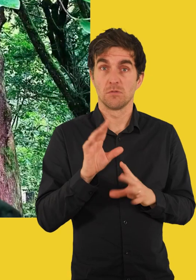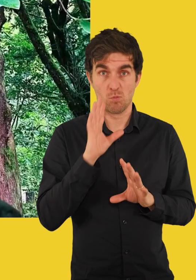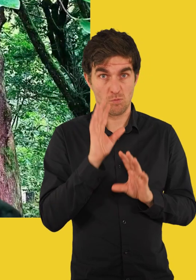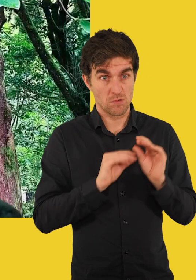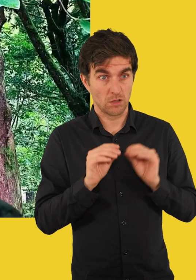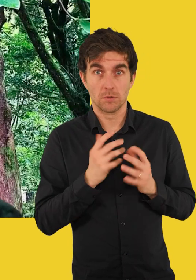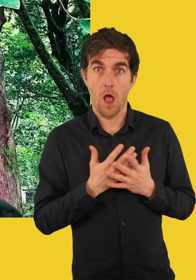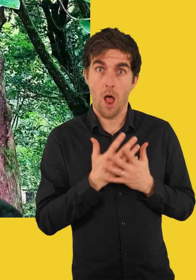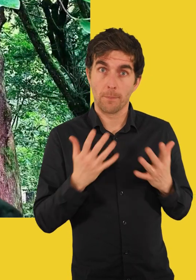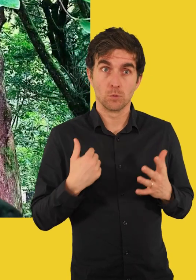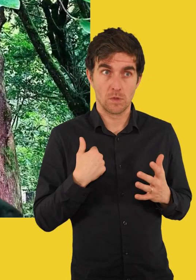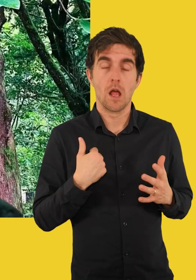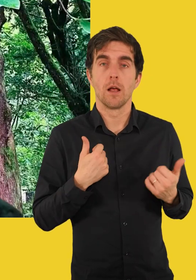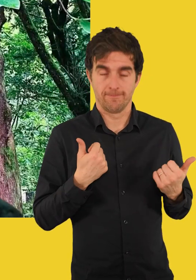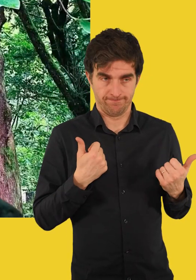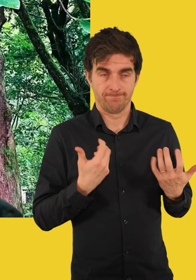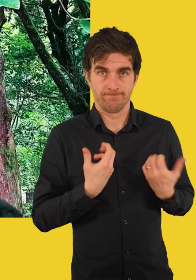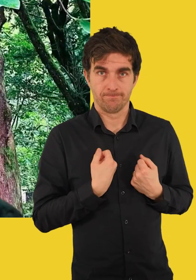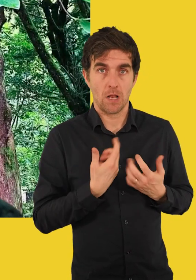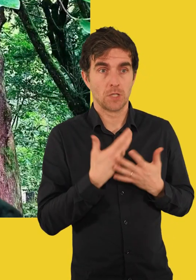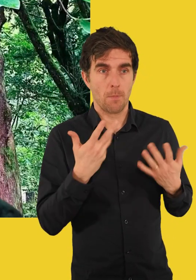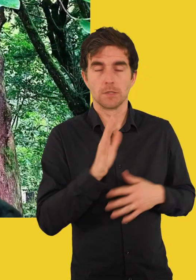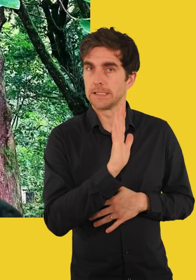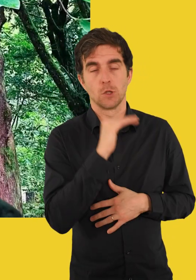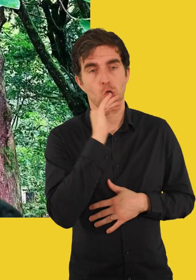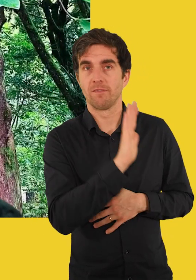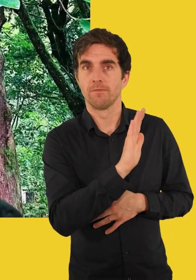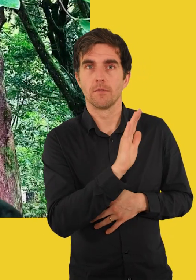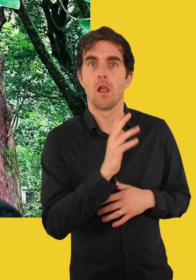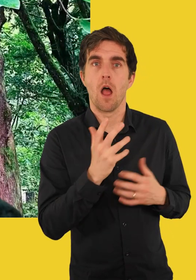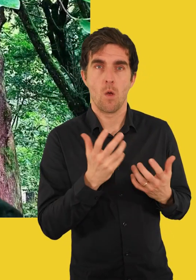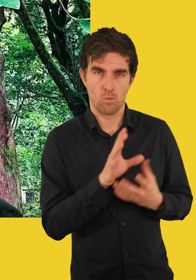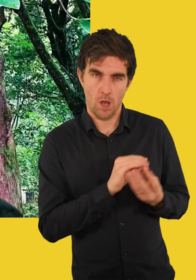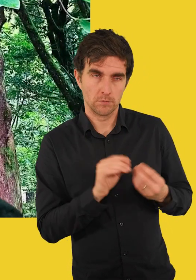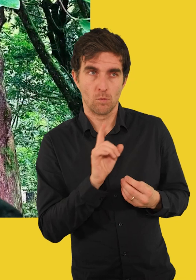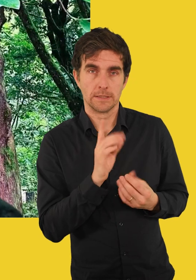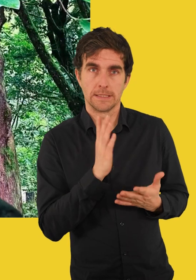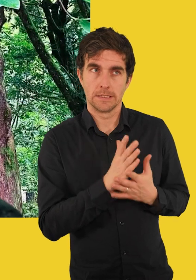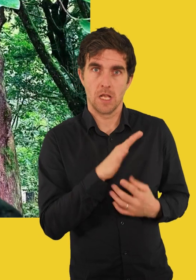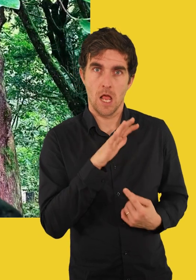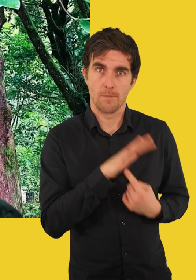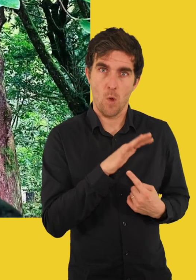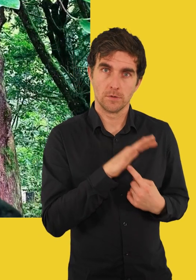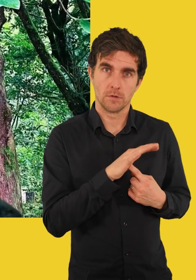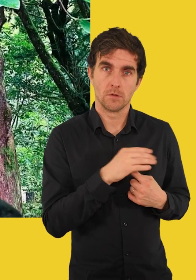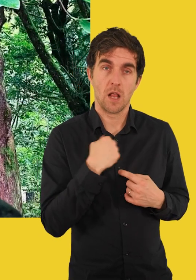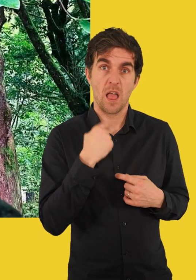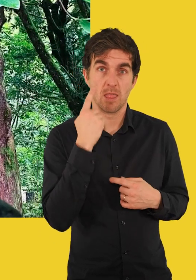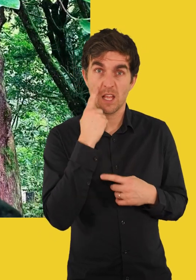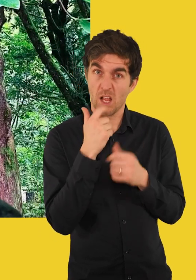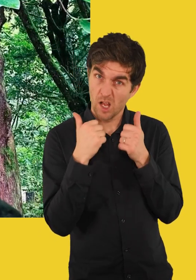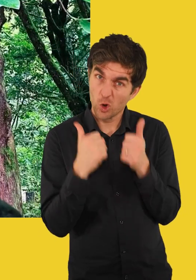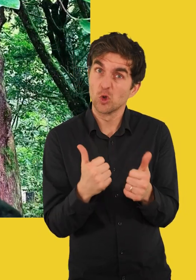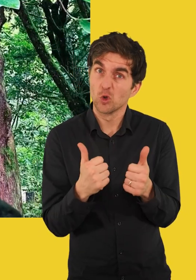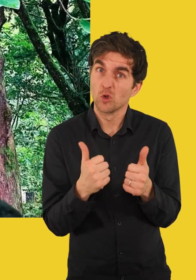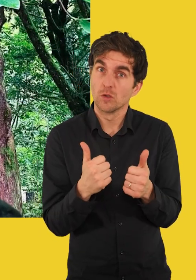like how much we are willing to tolerate and sort of working out what our own values are. And I think it's